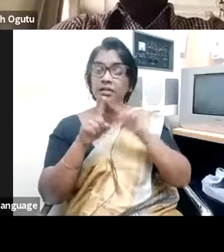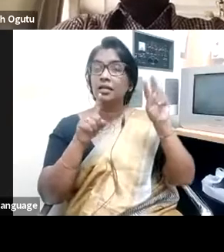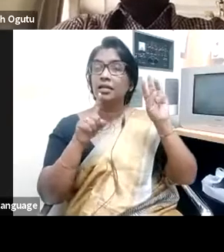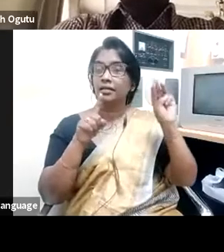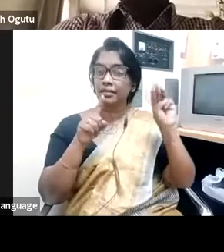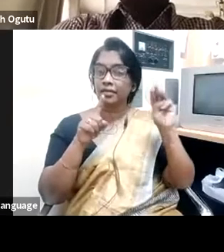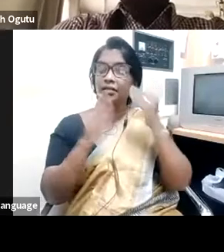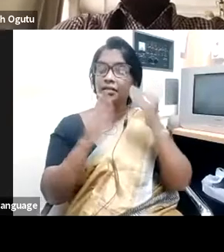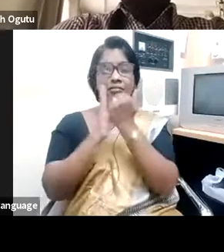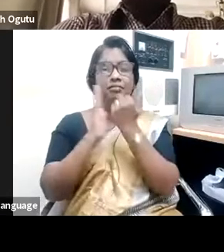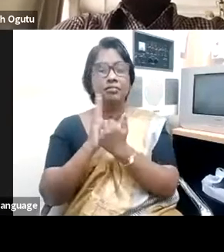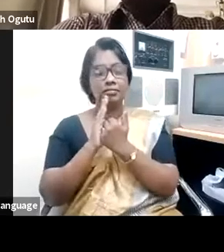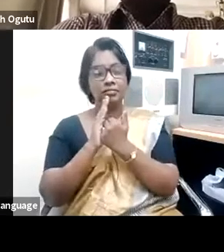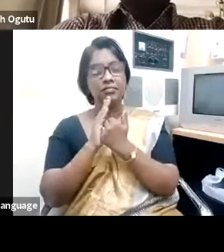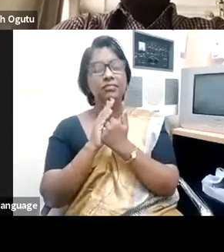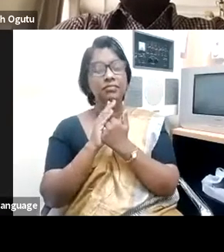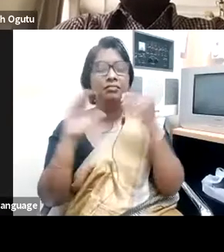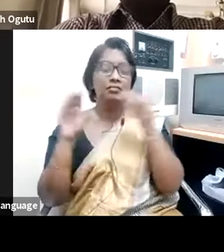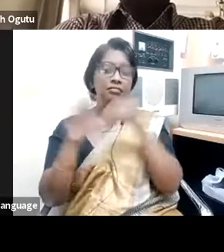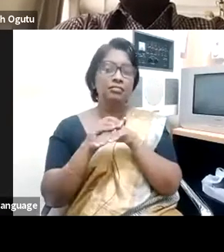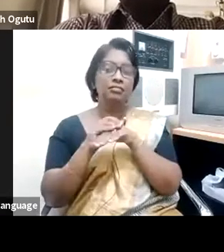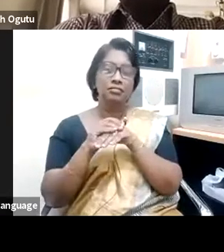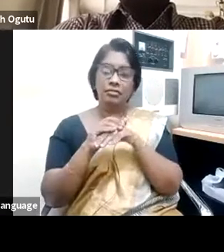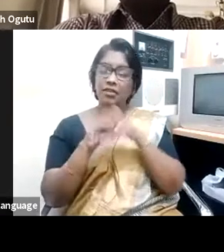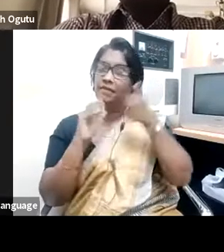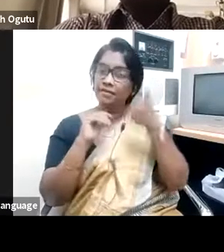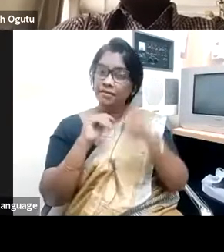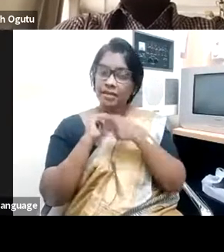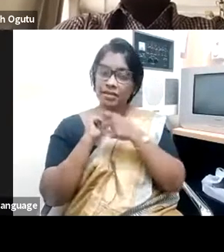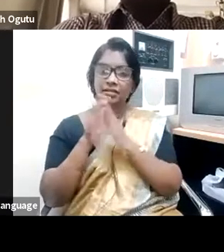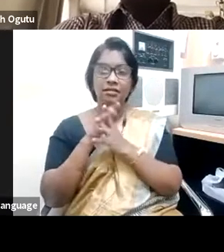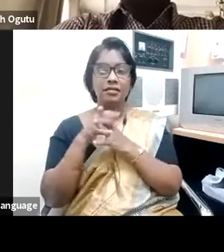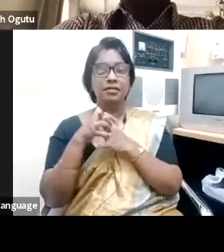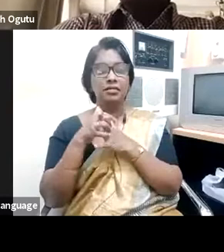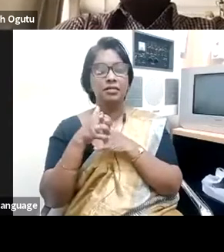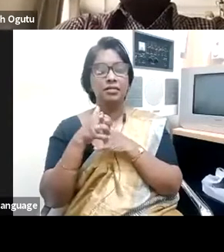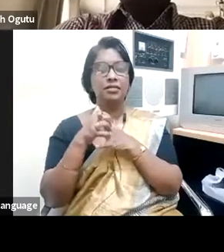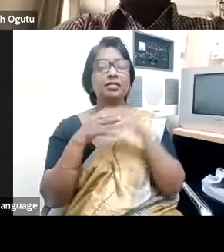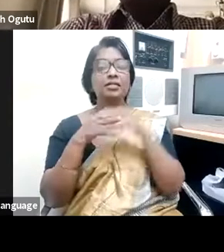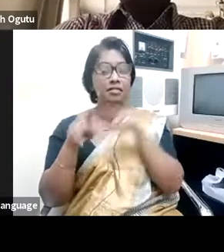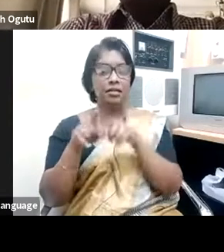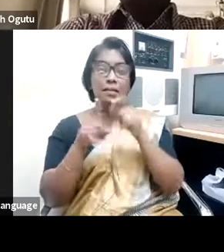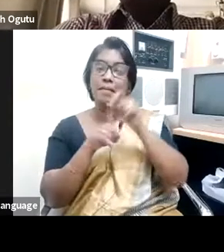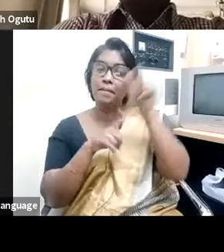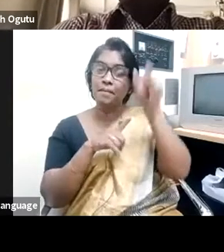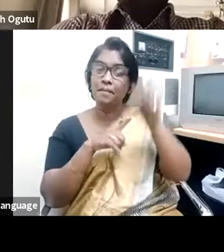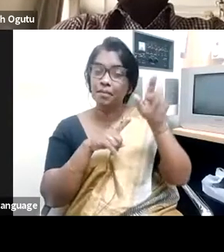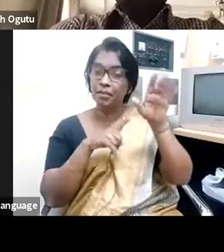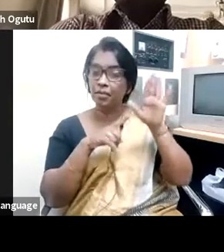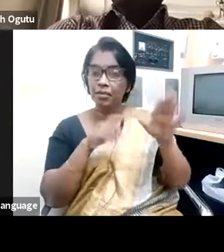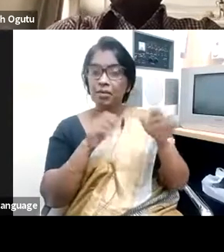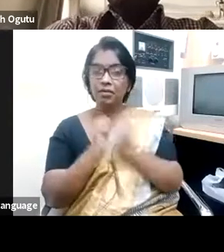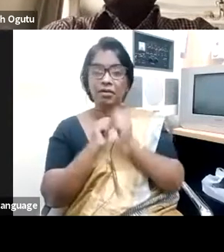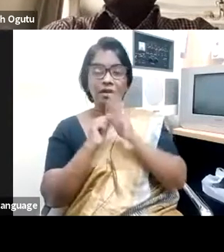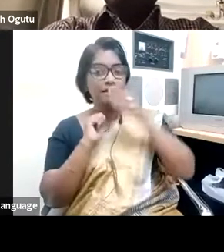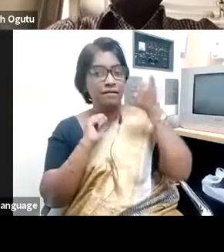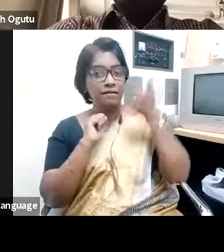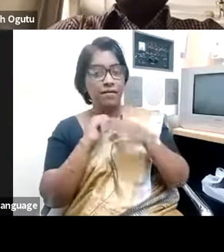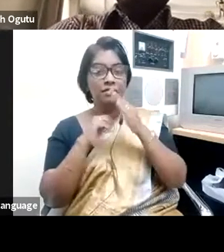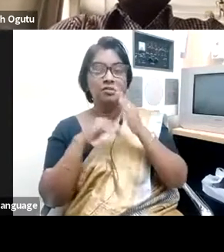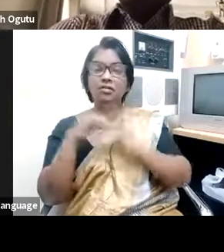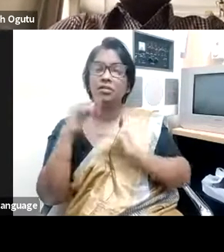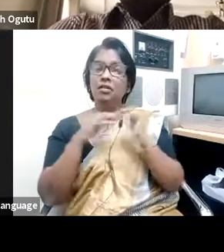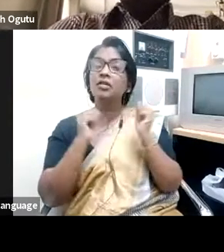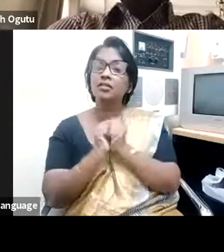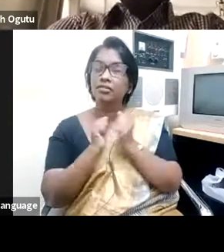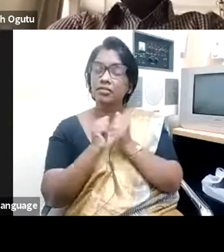with that, by the Boston Consulting Group, the private sector has a unique capacity to innovate quickly, attract capital to innovate